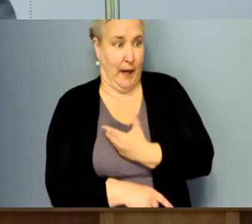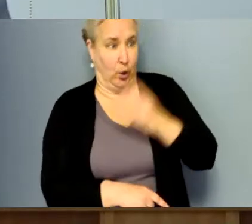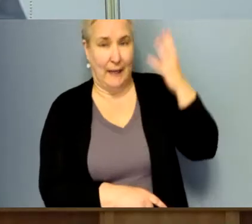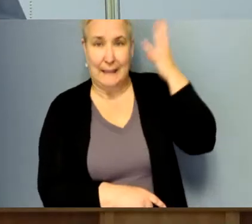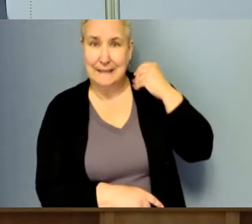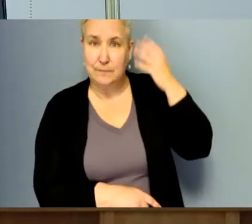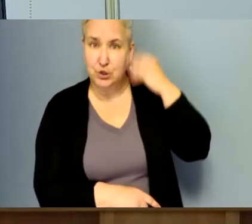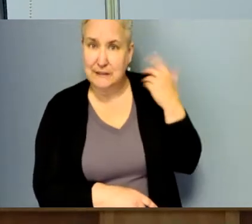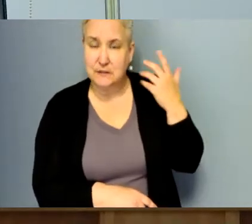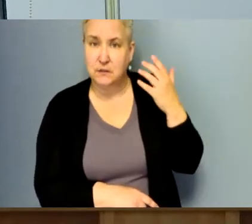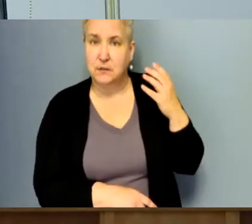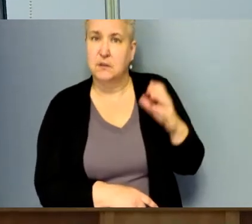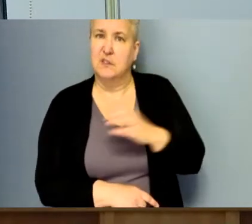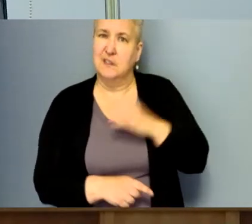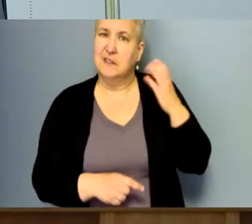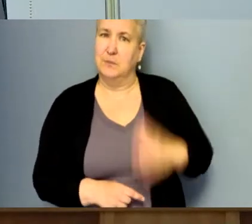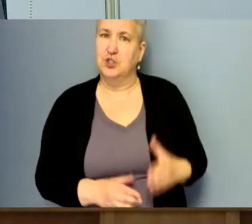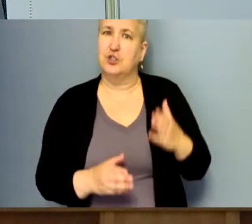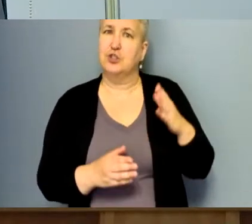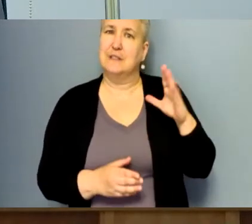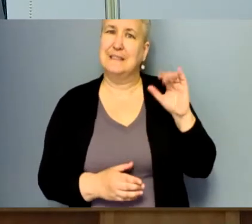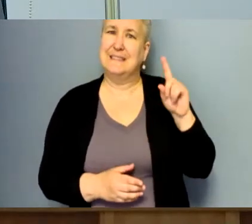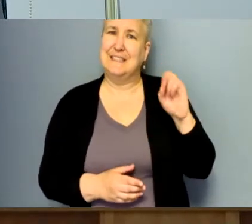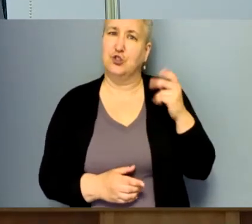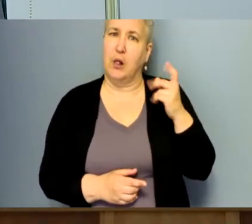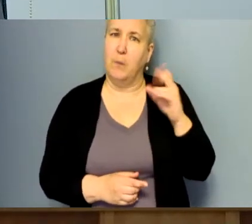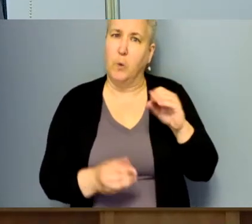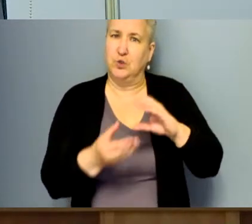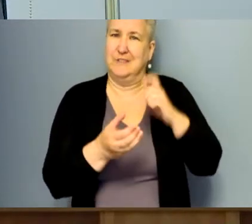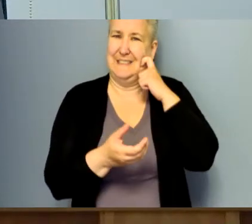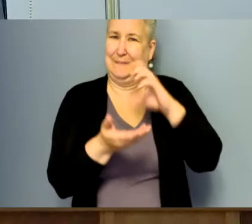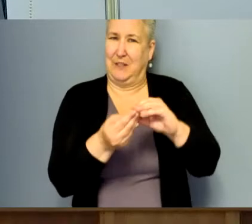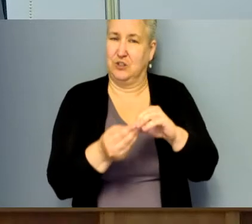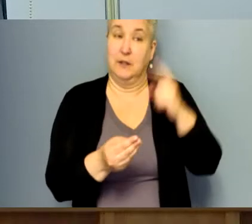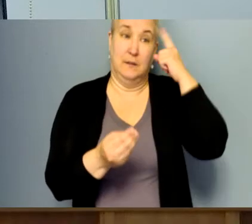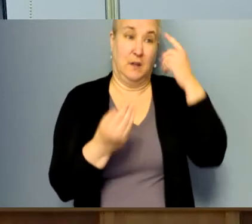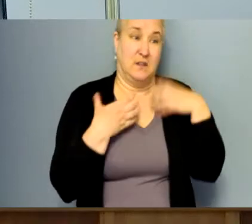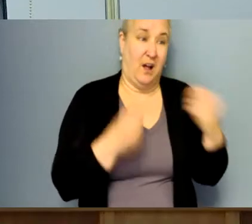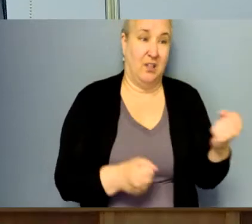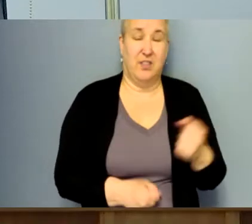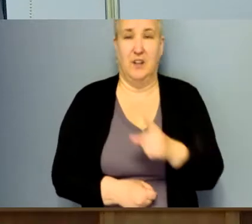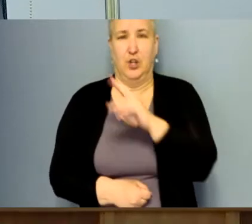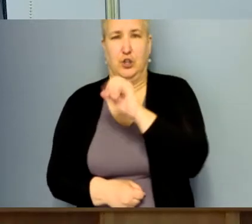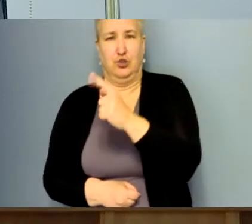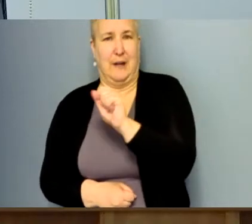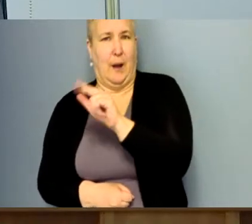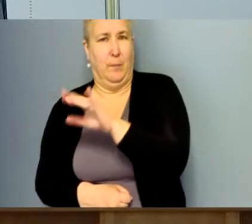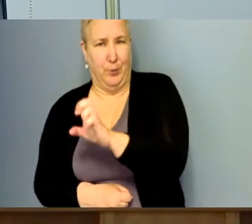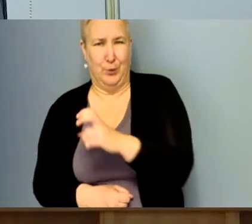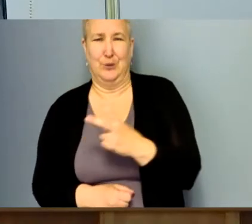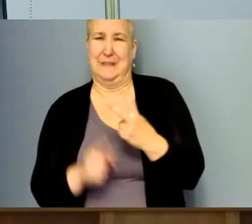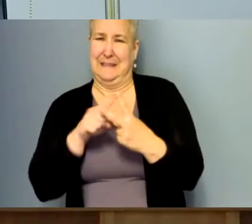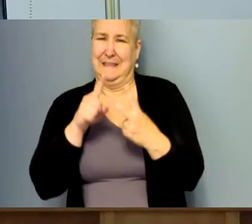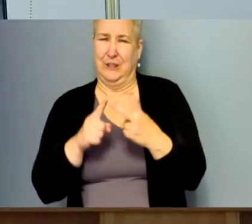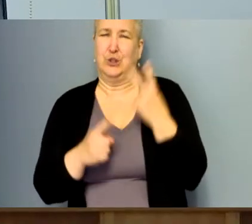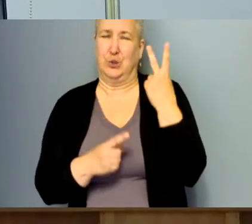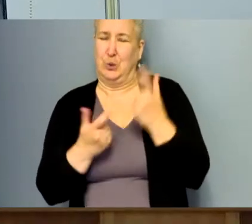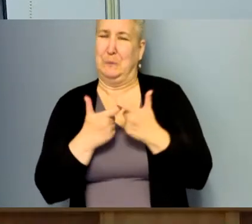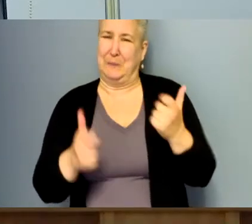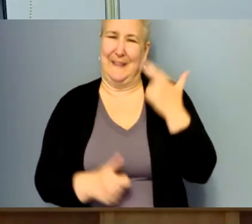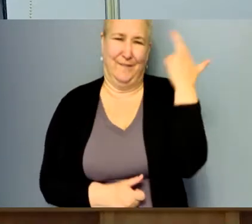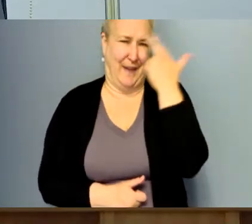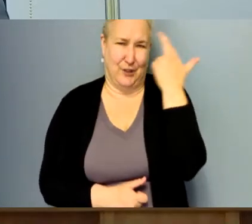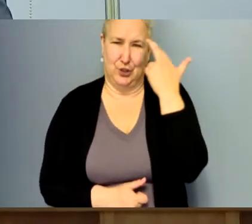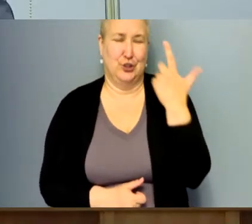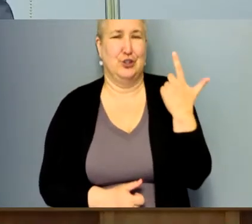as Commissioner DeGirolamo just mentioned, mental health and drug abuse are the two driving factors for